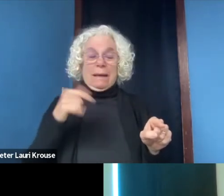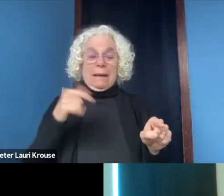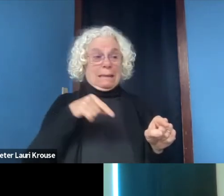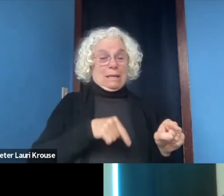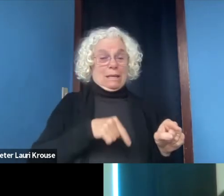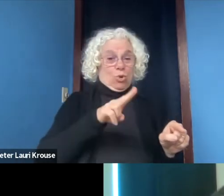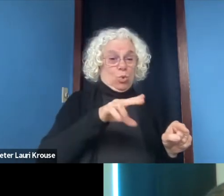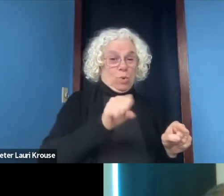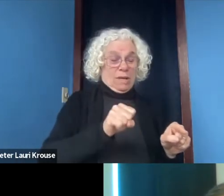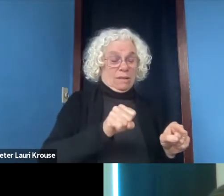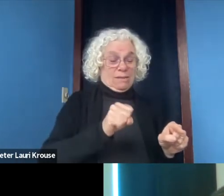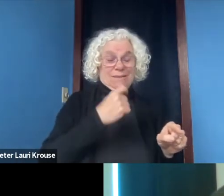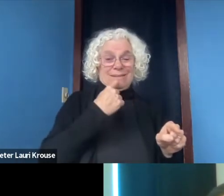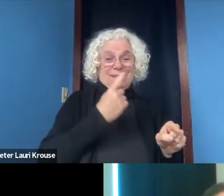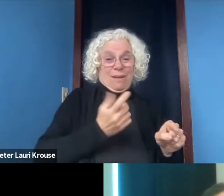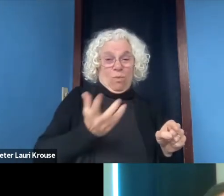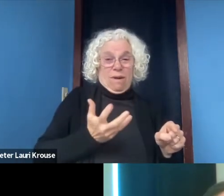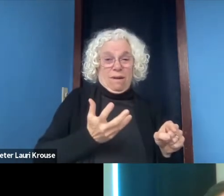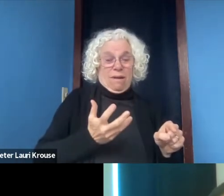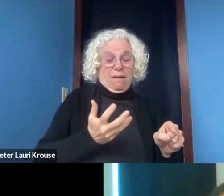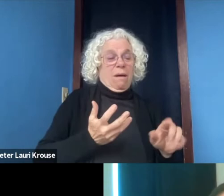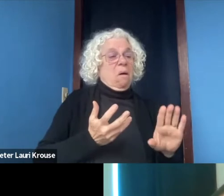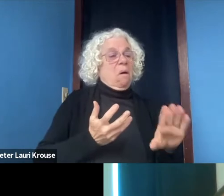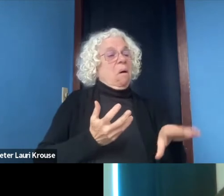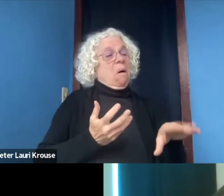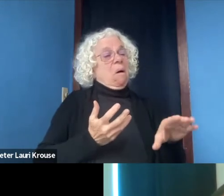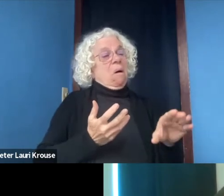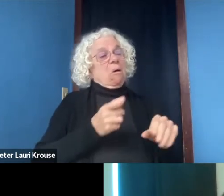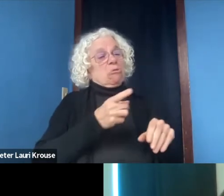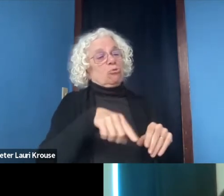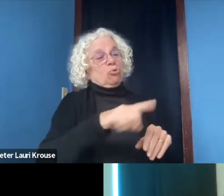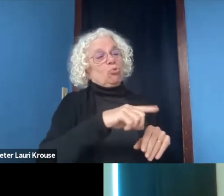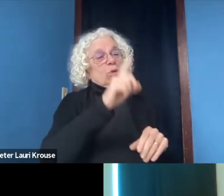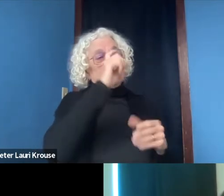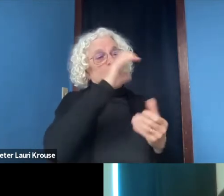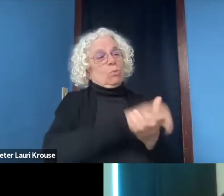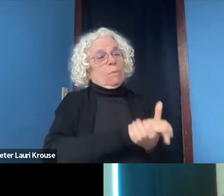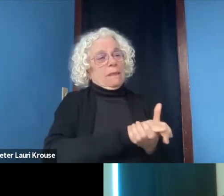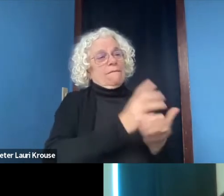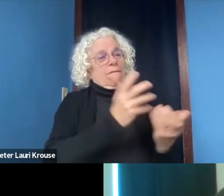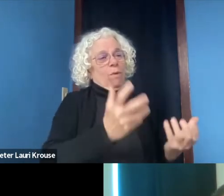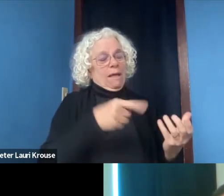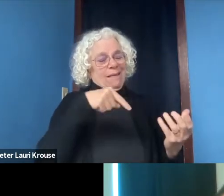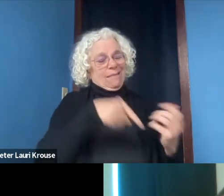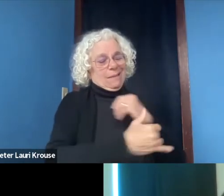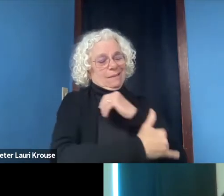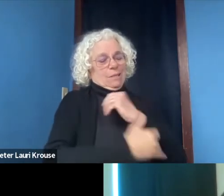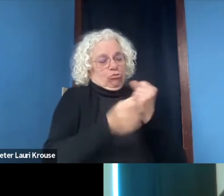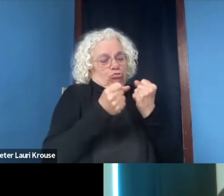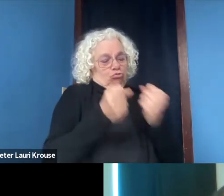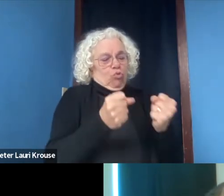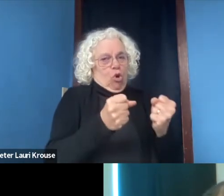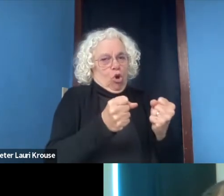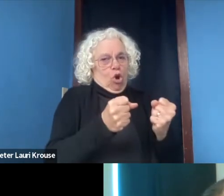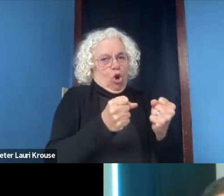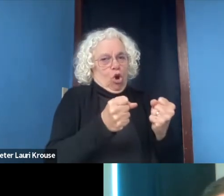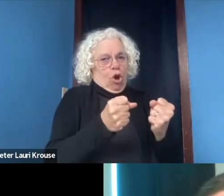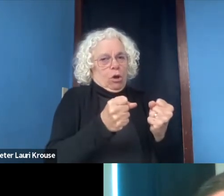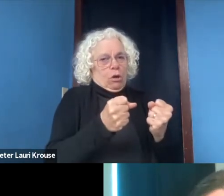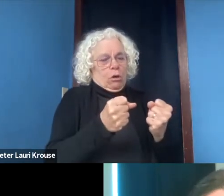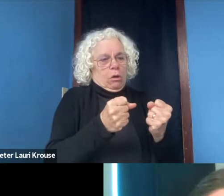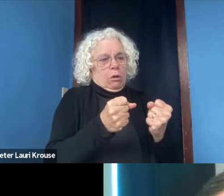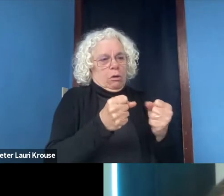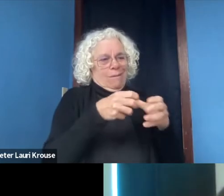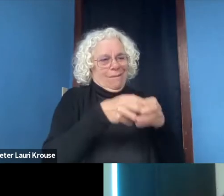to create this belief that they're the strong country, that nothing would have happened without them. When